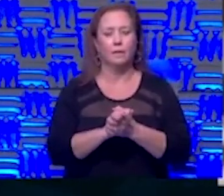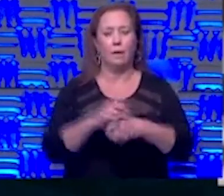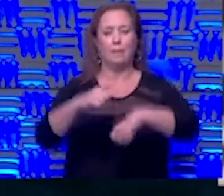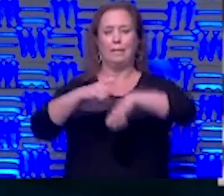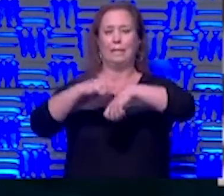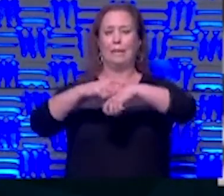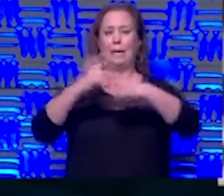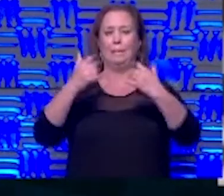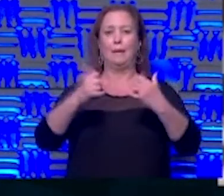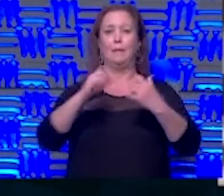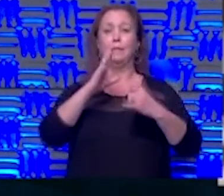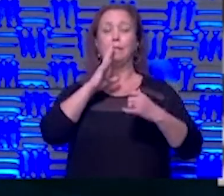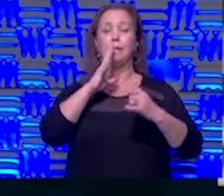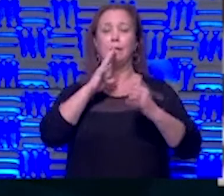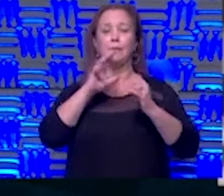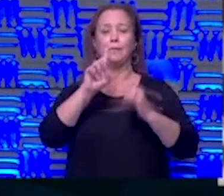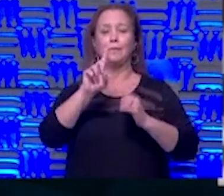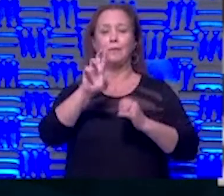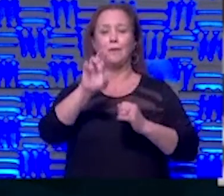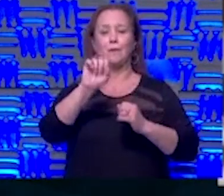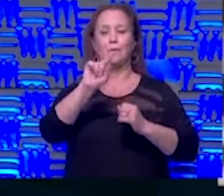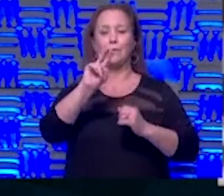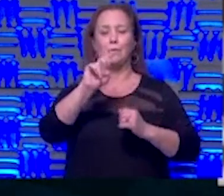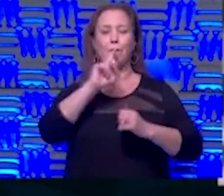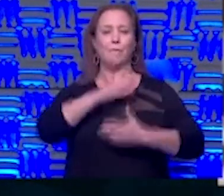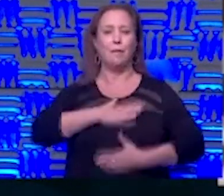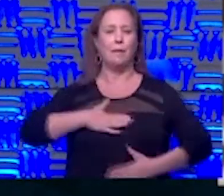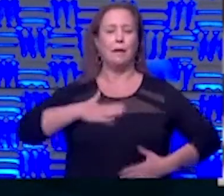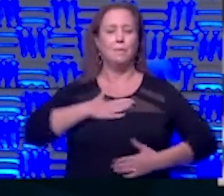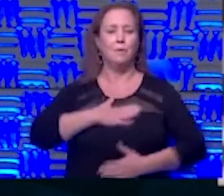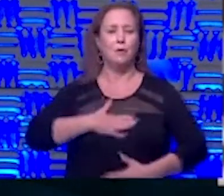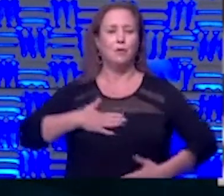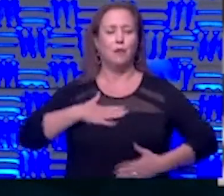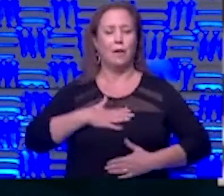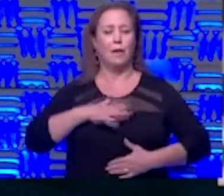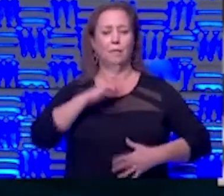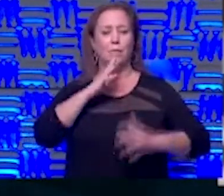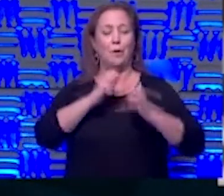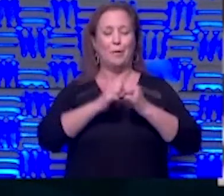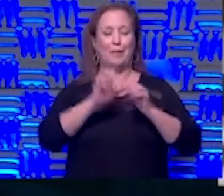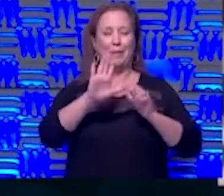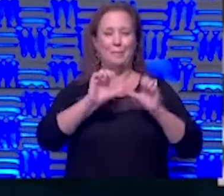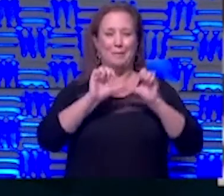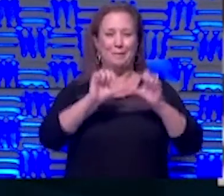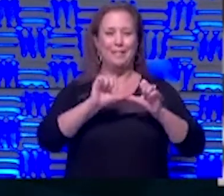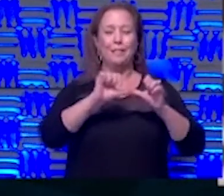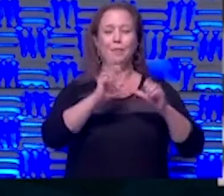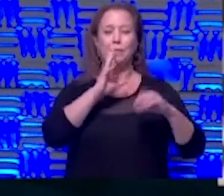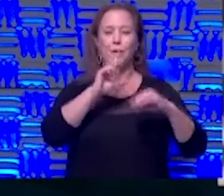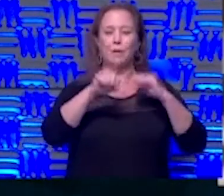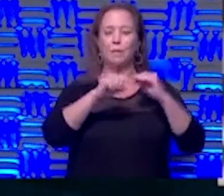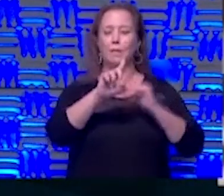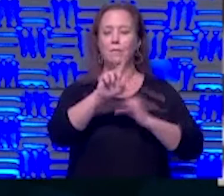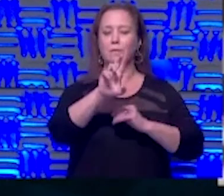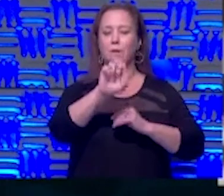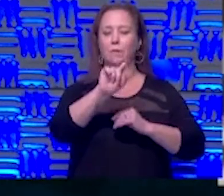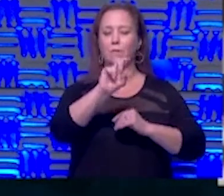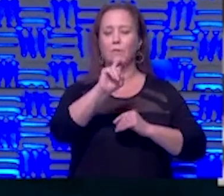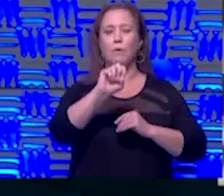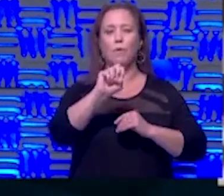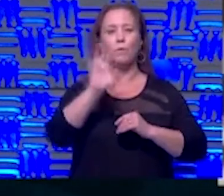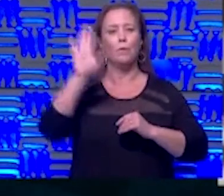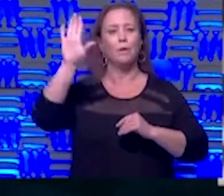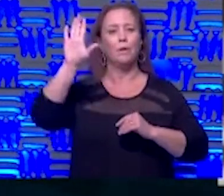thank Dr. Stone. I appreciate him as we deal with him on an ongoing basis in the nation's capital.